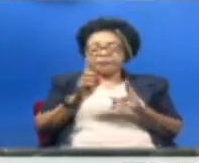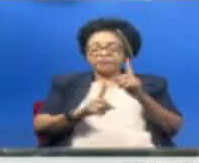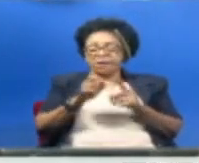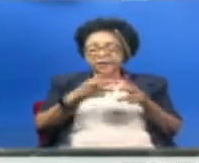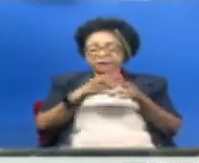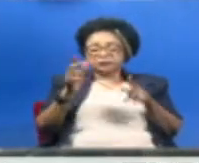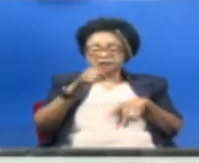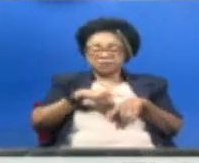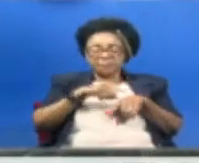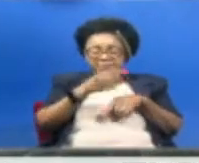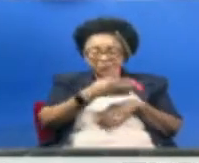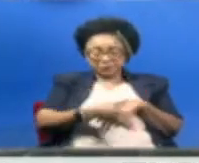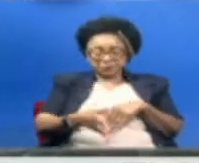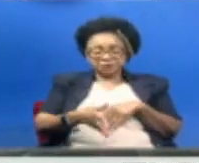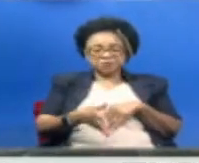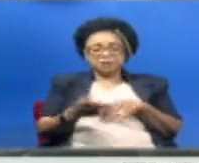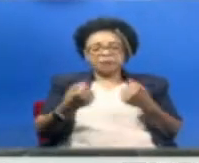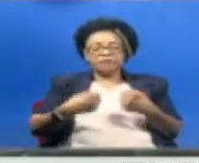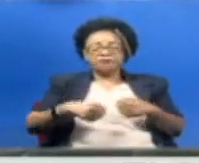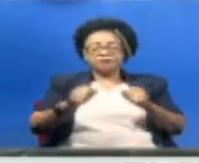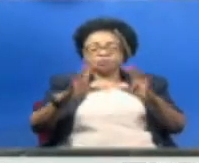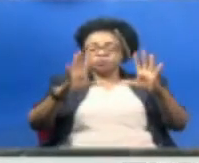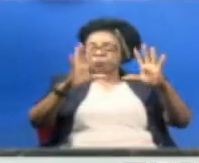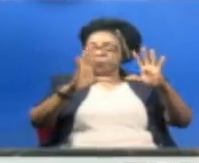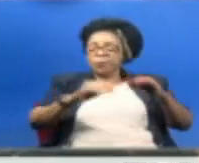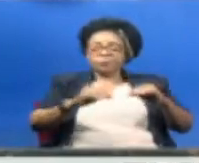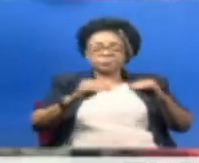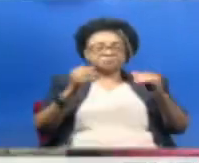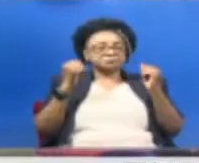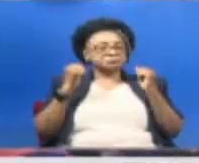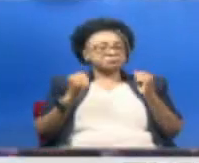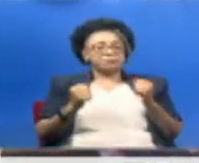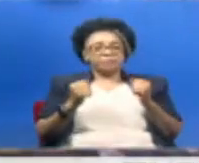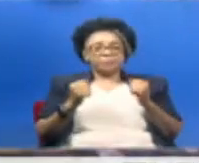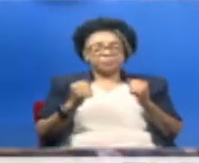and efforts by the residents to put it out were futile.